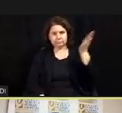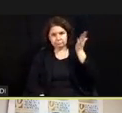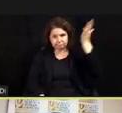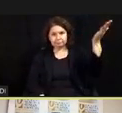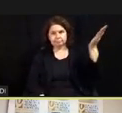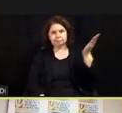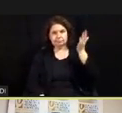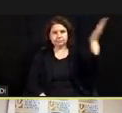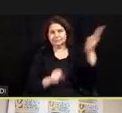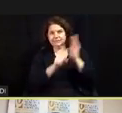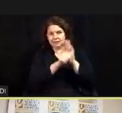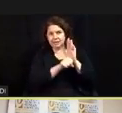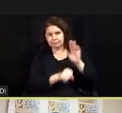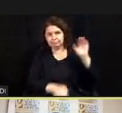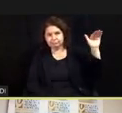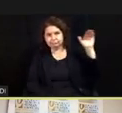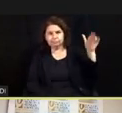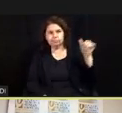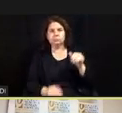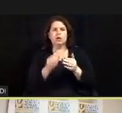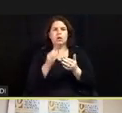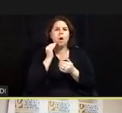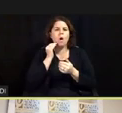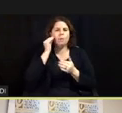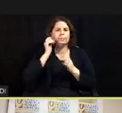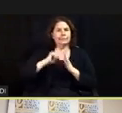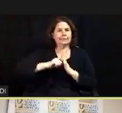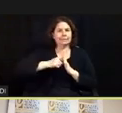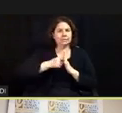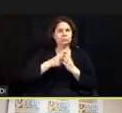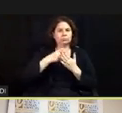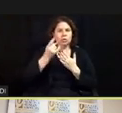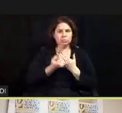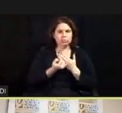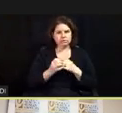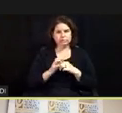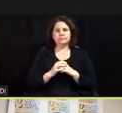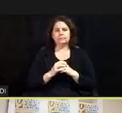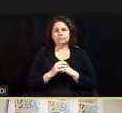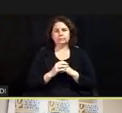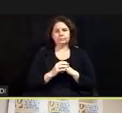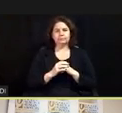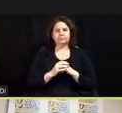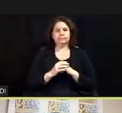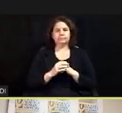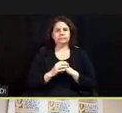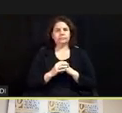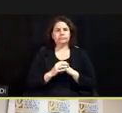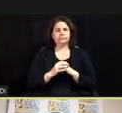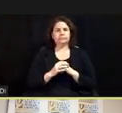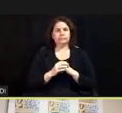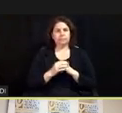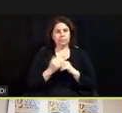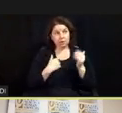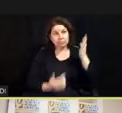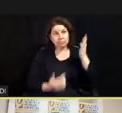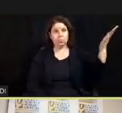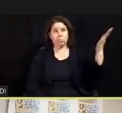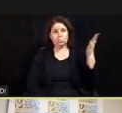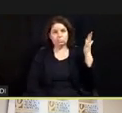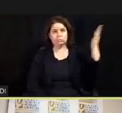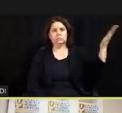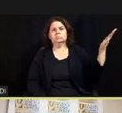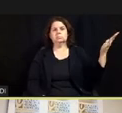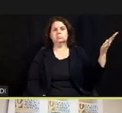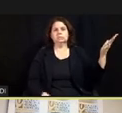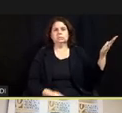Key project. And one of those proposals has passed the initial hurdle.